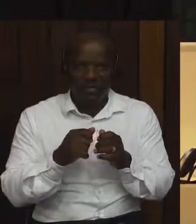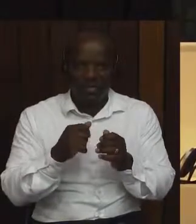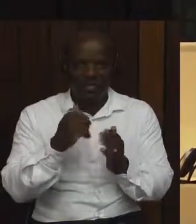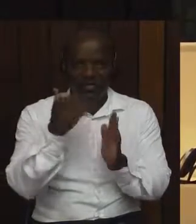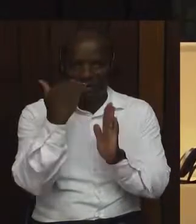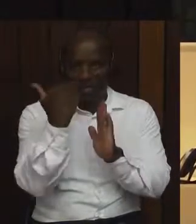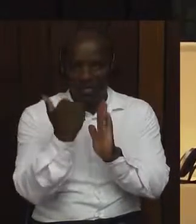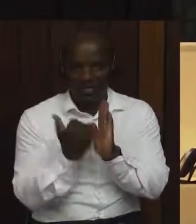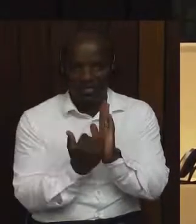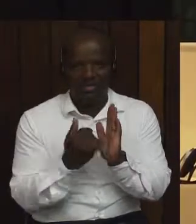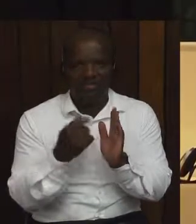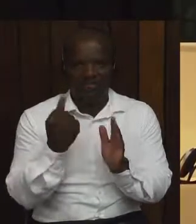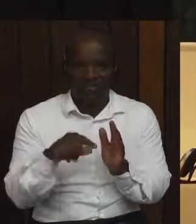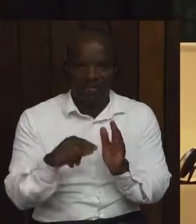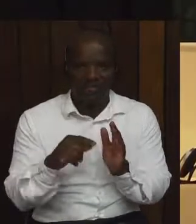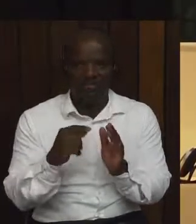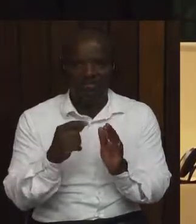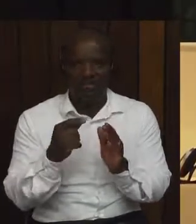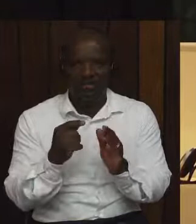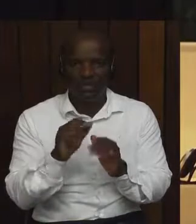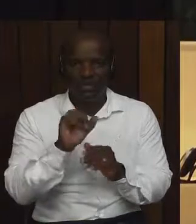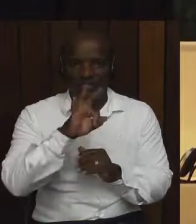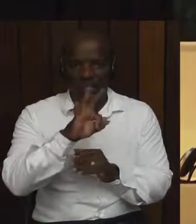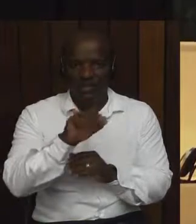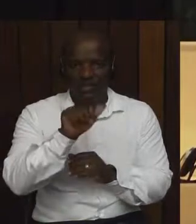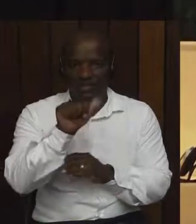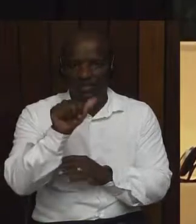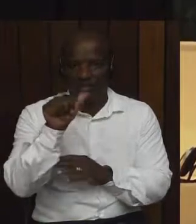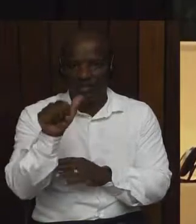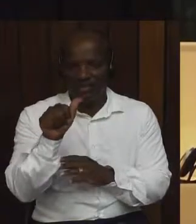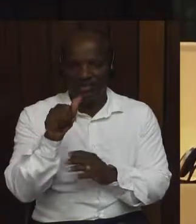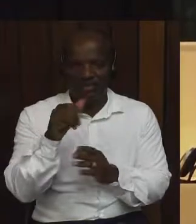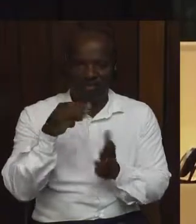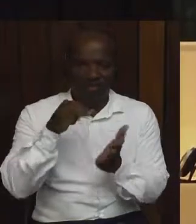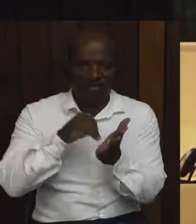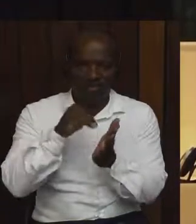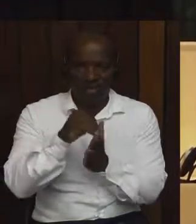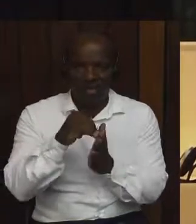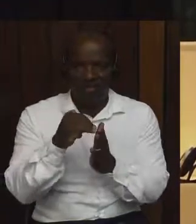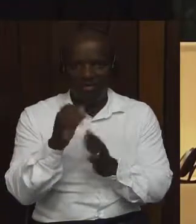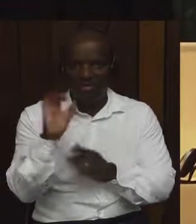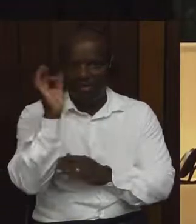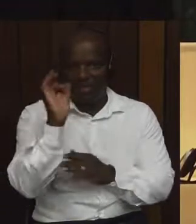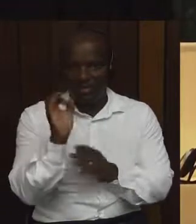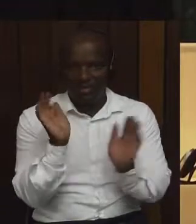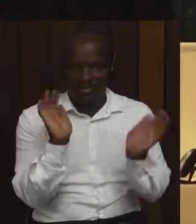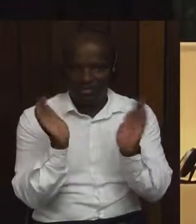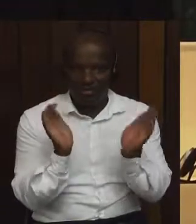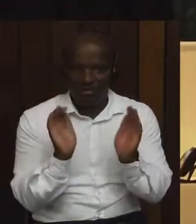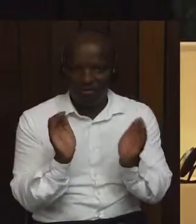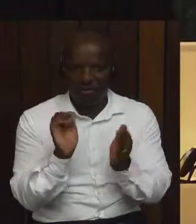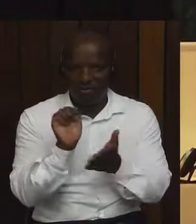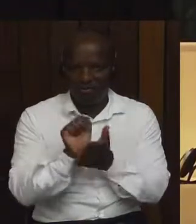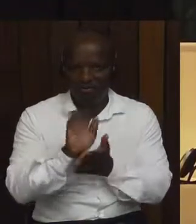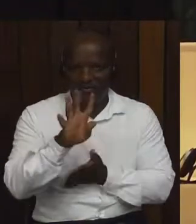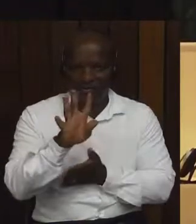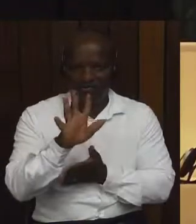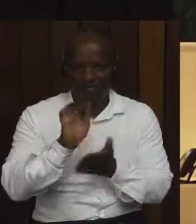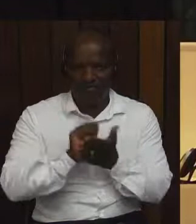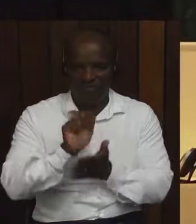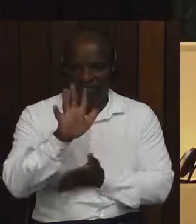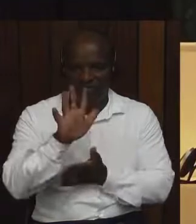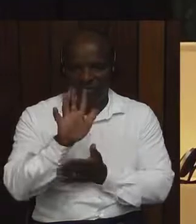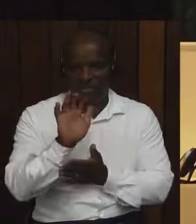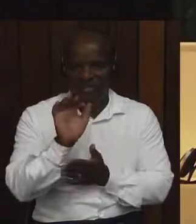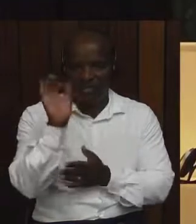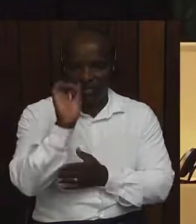was increased by 366 million. And in terms of the percentage, that's 15% there.